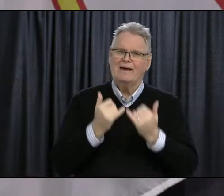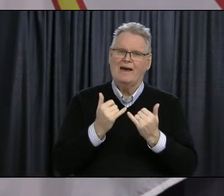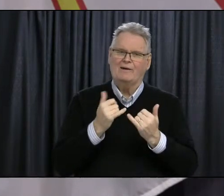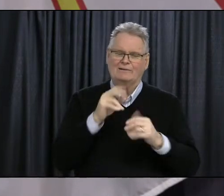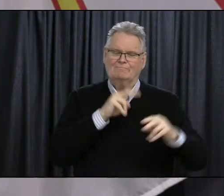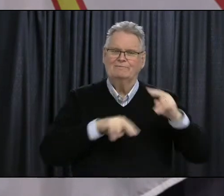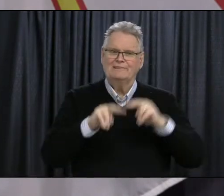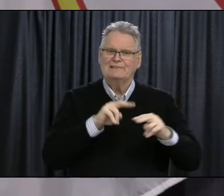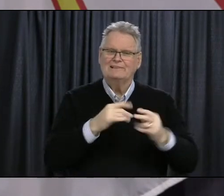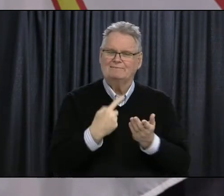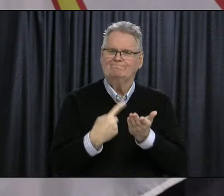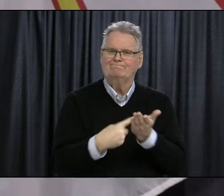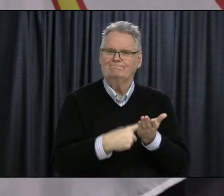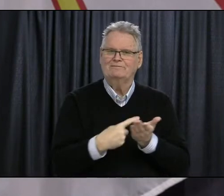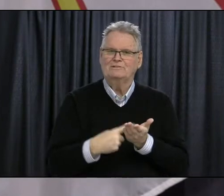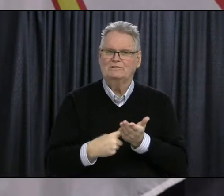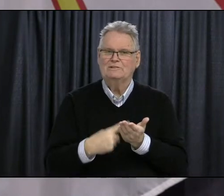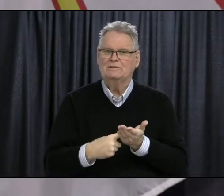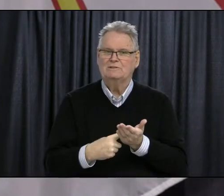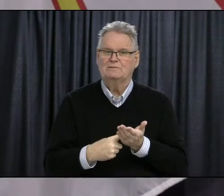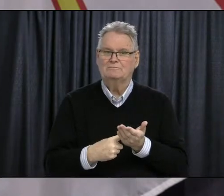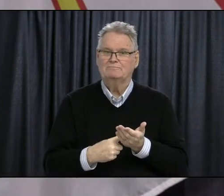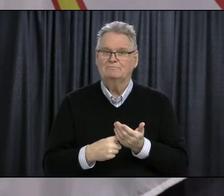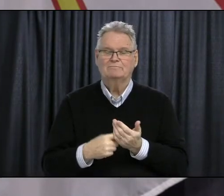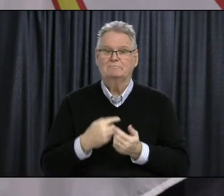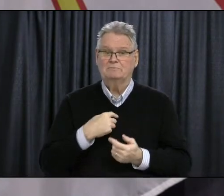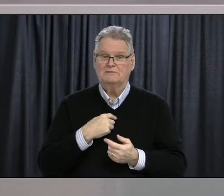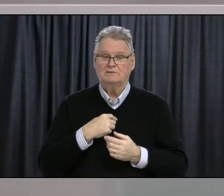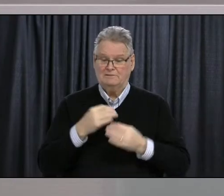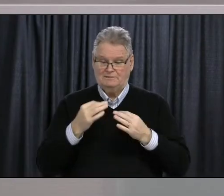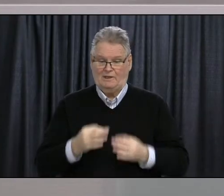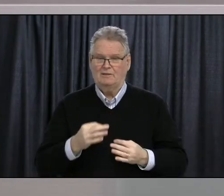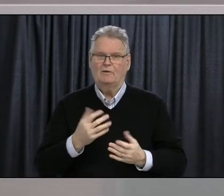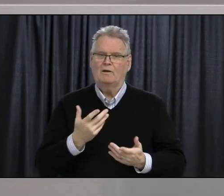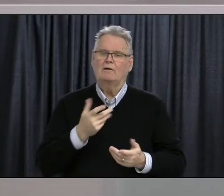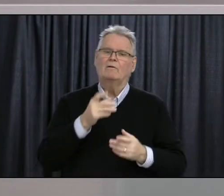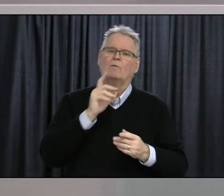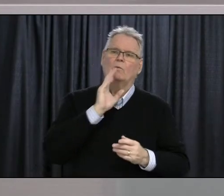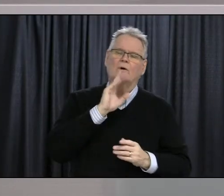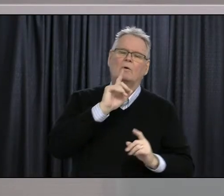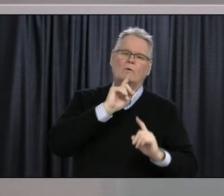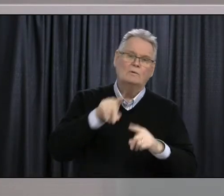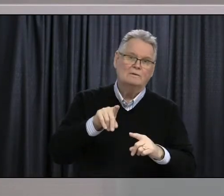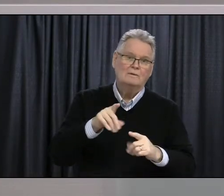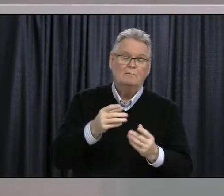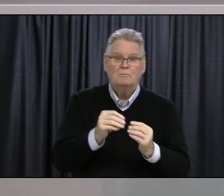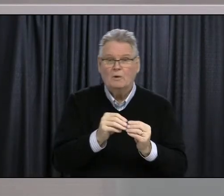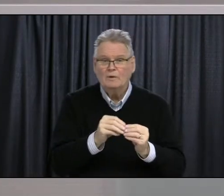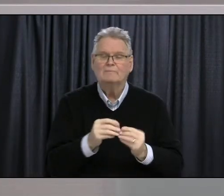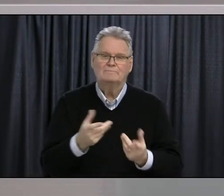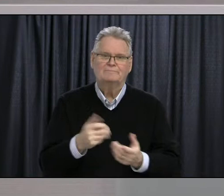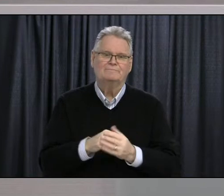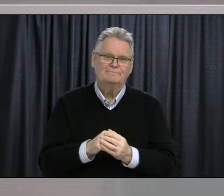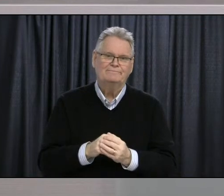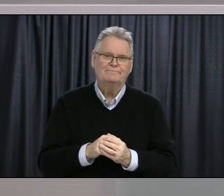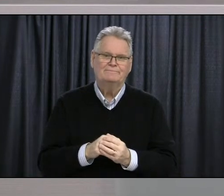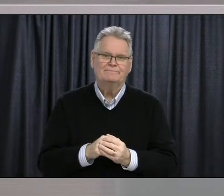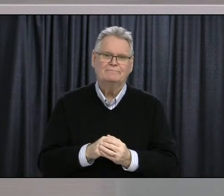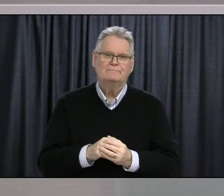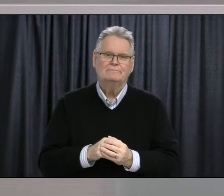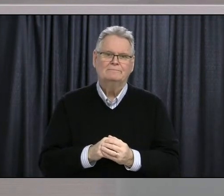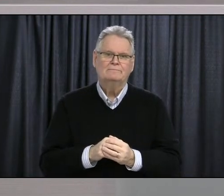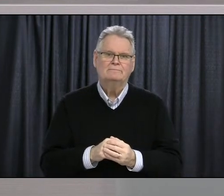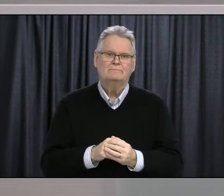that decision does not lie with us. Okay, thank you. Richard Duggan with VOCM. Do you have a final